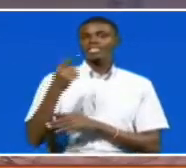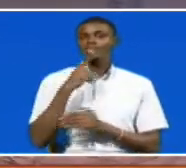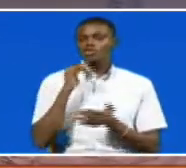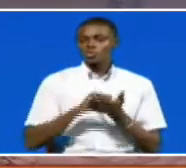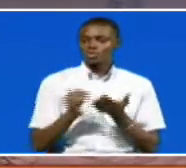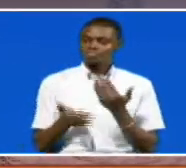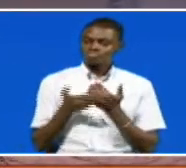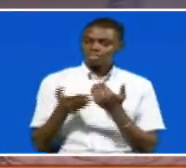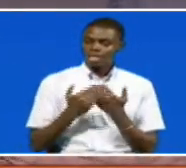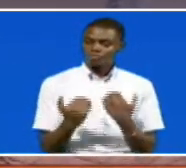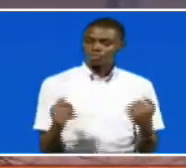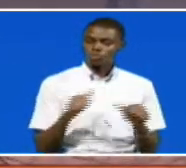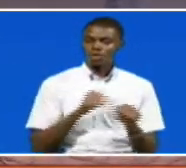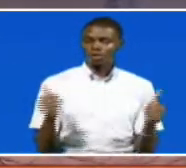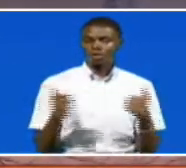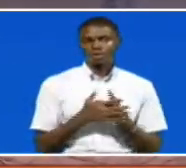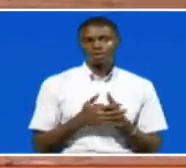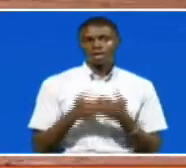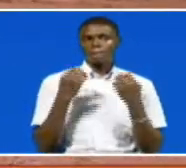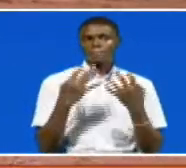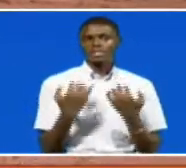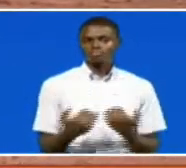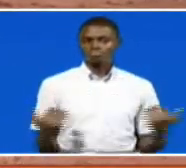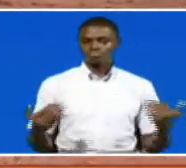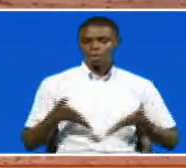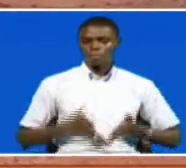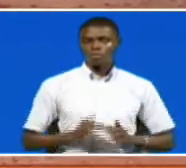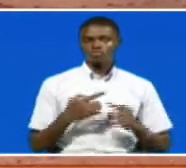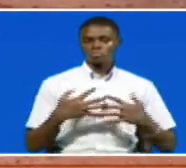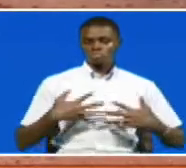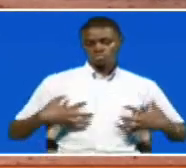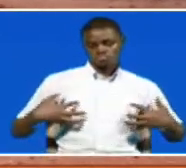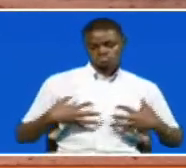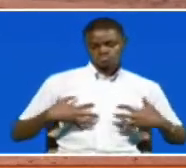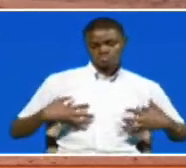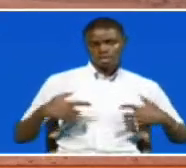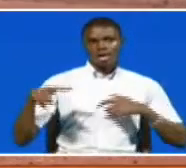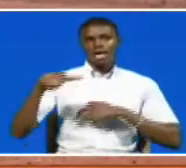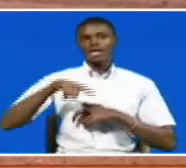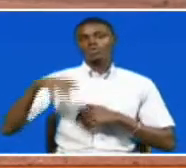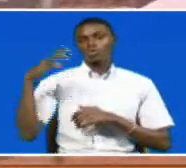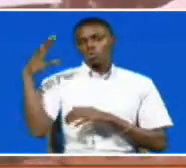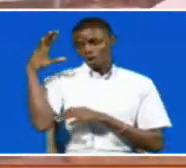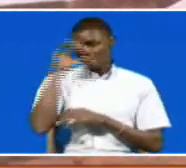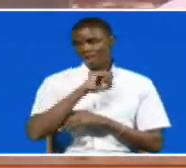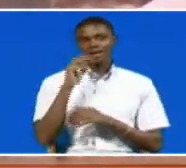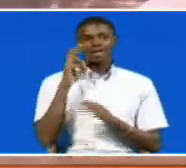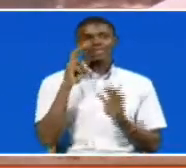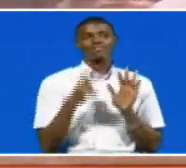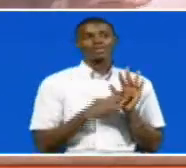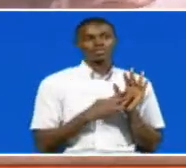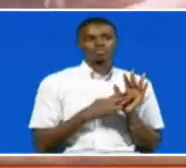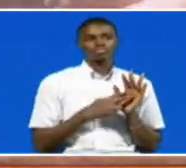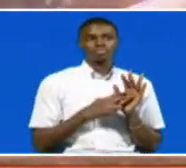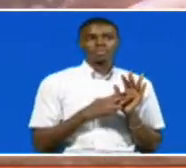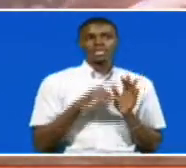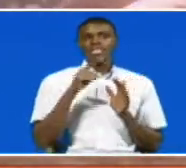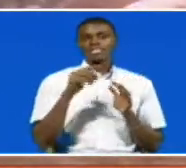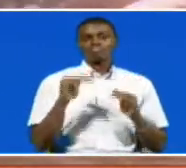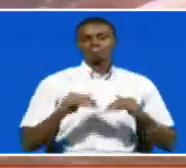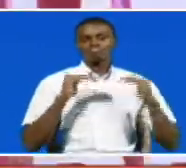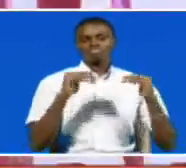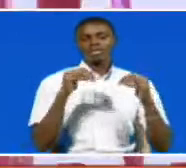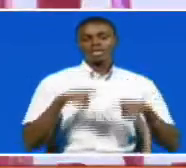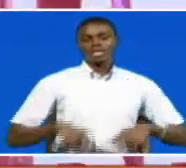of their children. Most children born from refugees and locals lack identification, therefore cannot advance